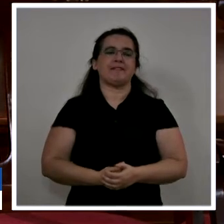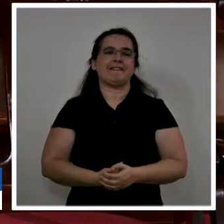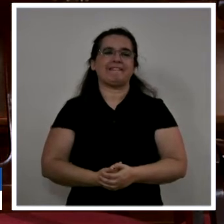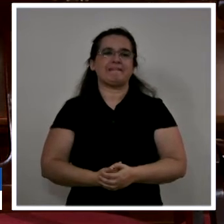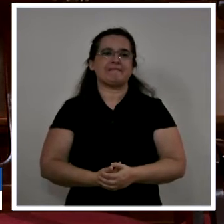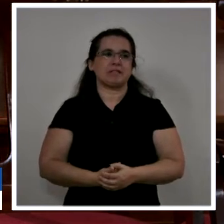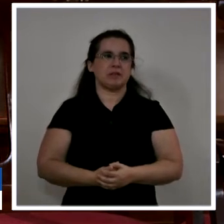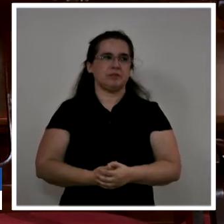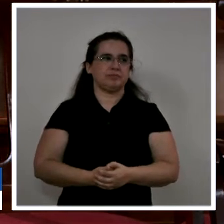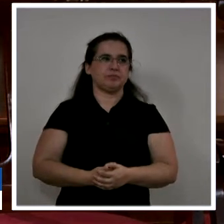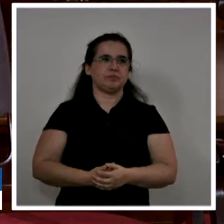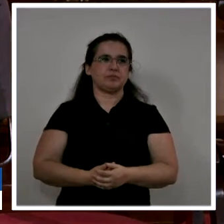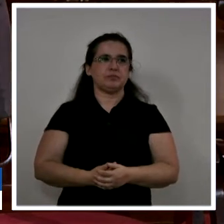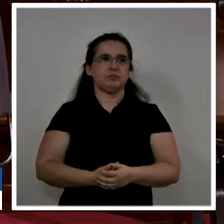11.